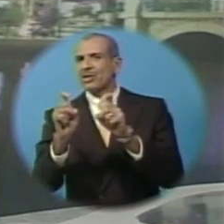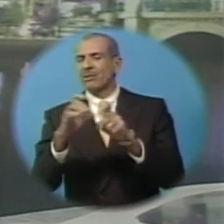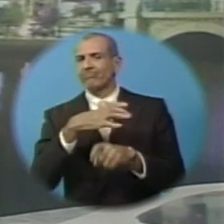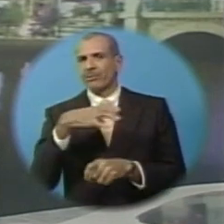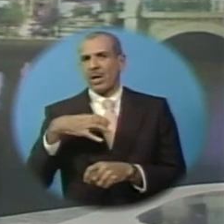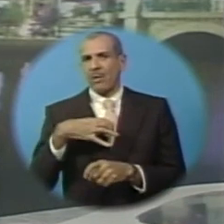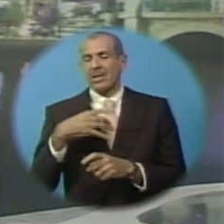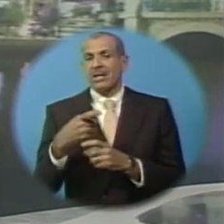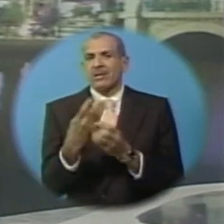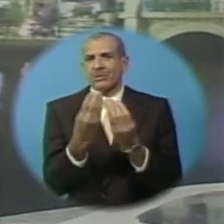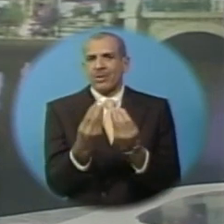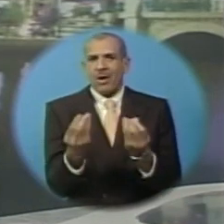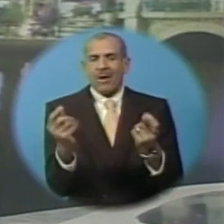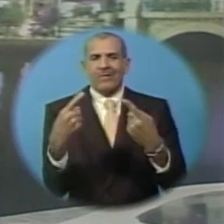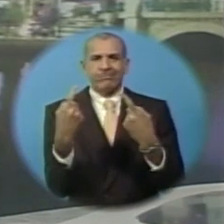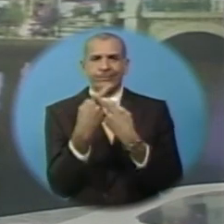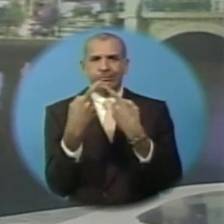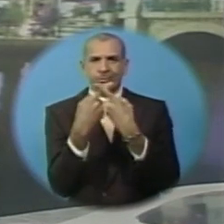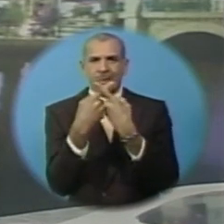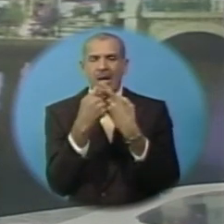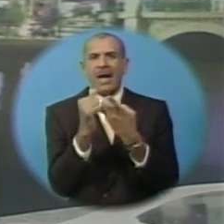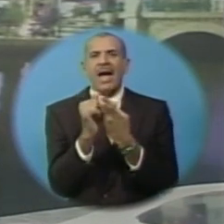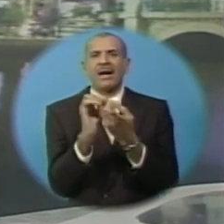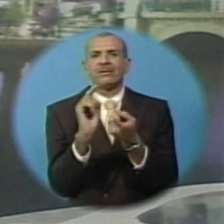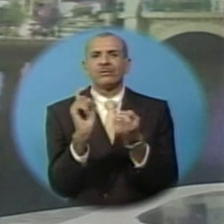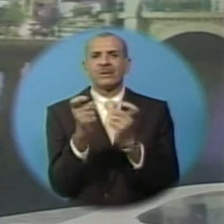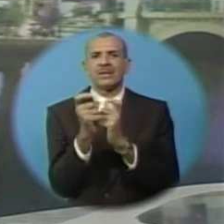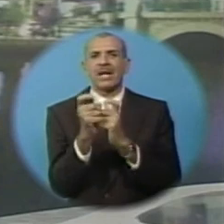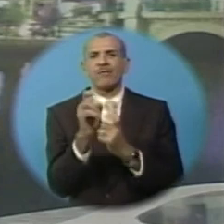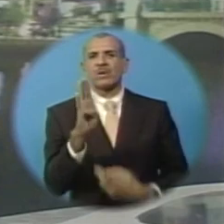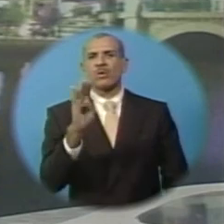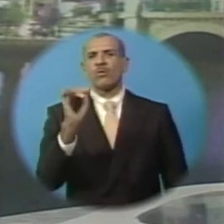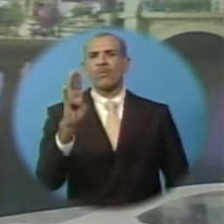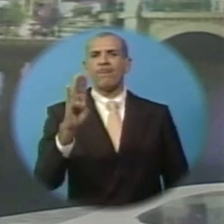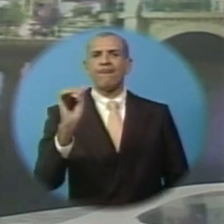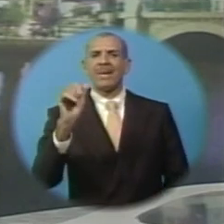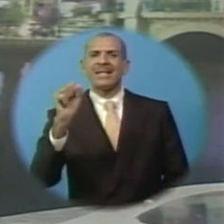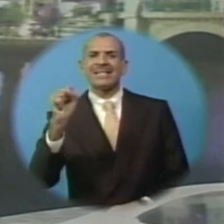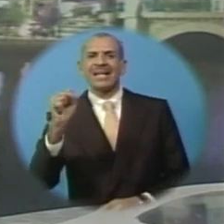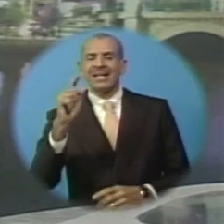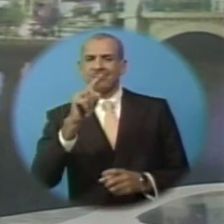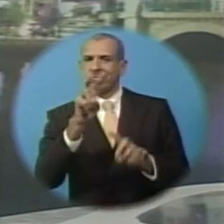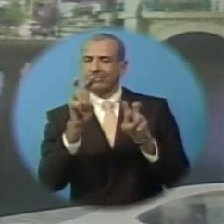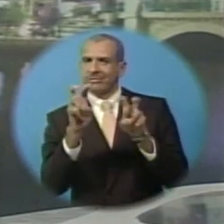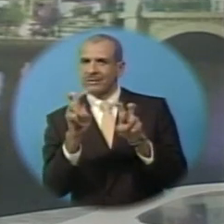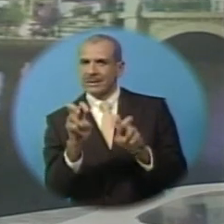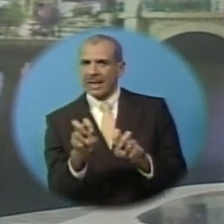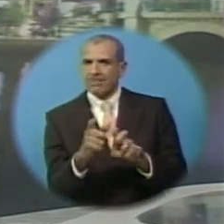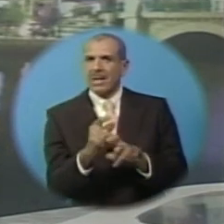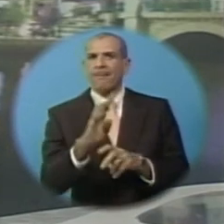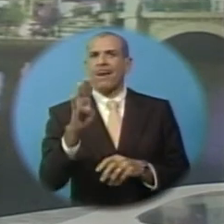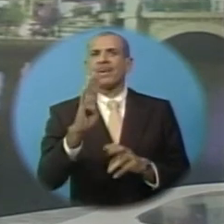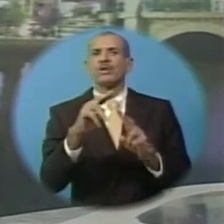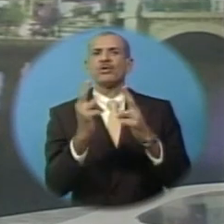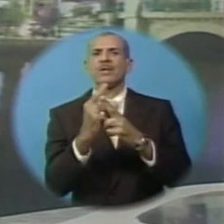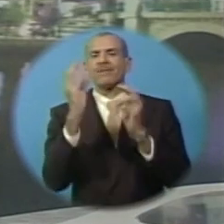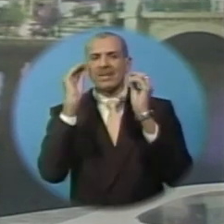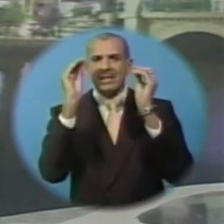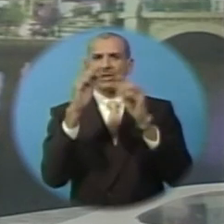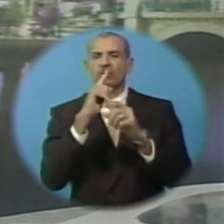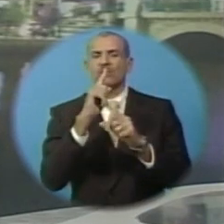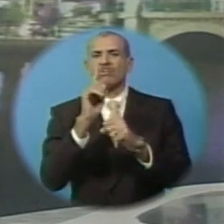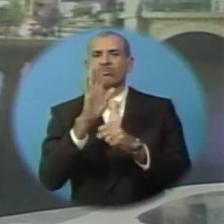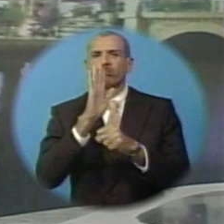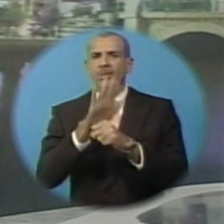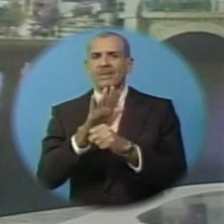a bid to resolve the impasse over the correction of school-based assessments. And the Barbados Union of Teachers is pledging its full